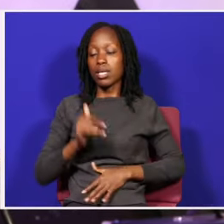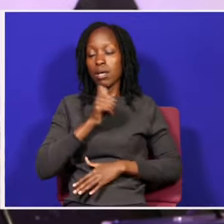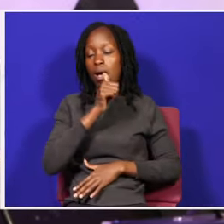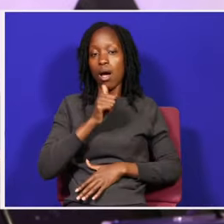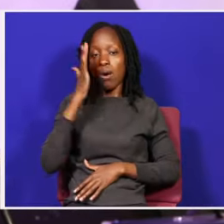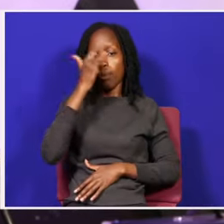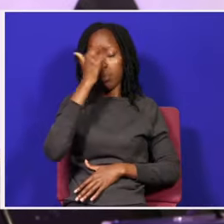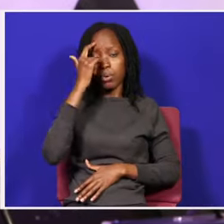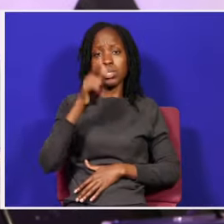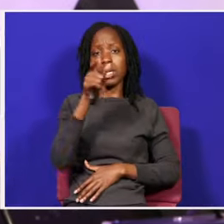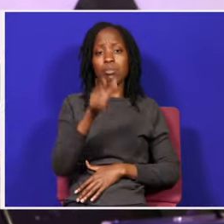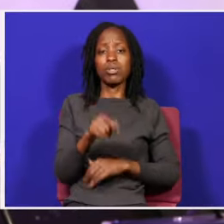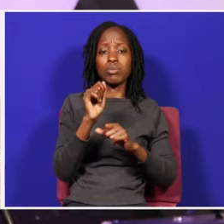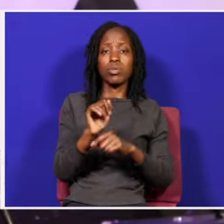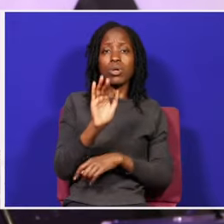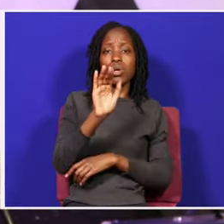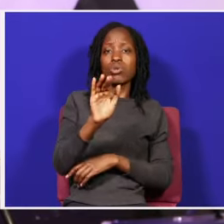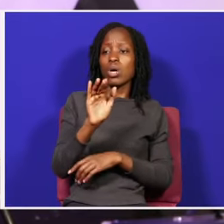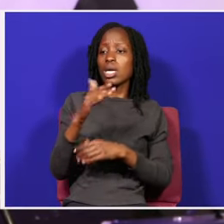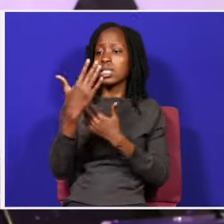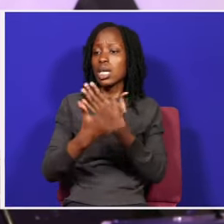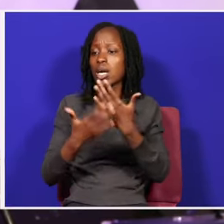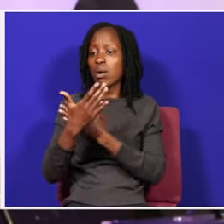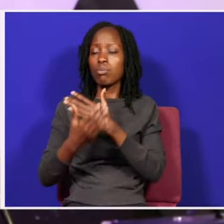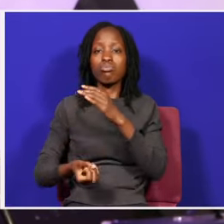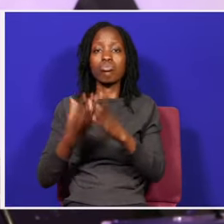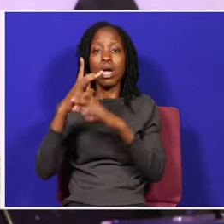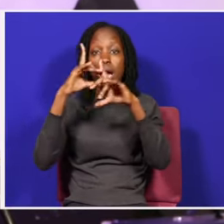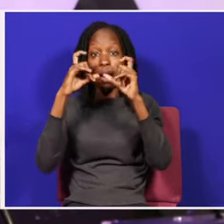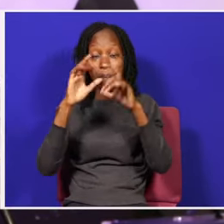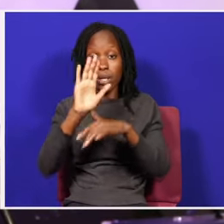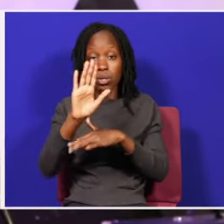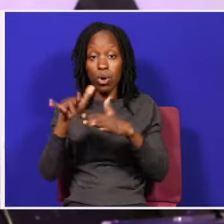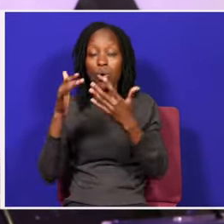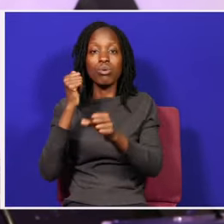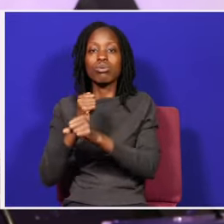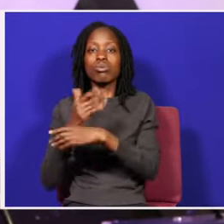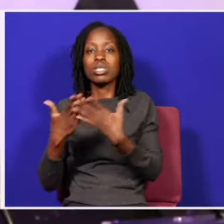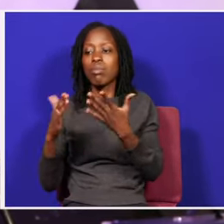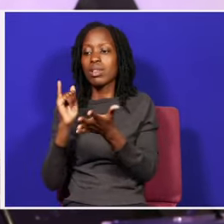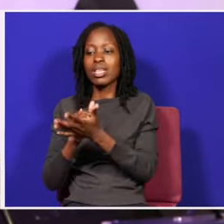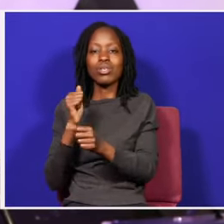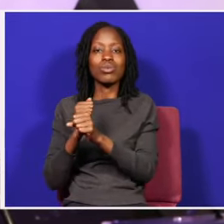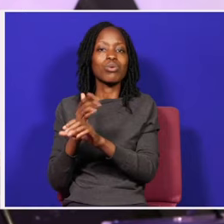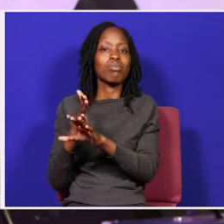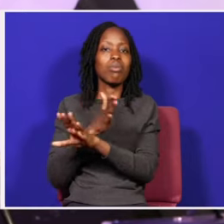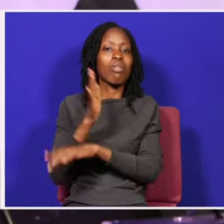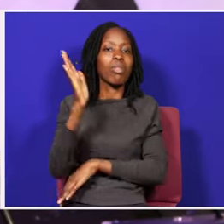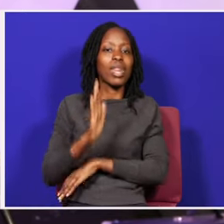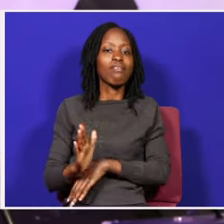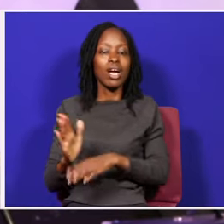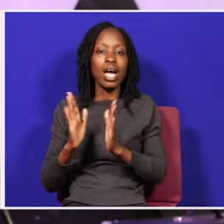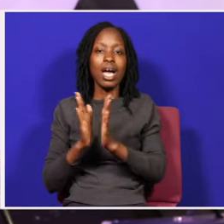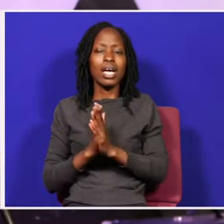Because somebody could so easily ask a computer to generate a picture of you or you doing something that you've never done before, and